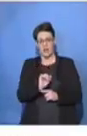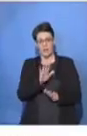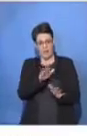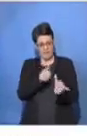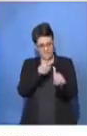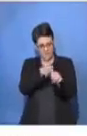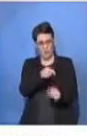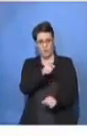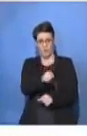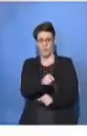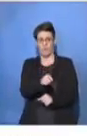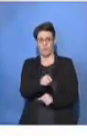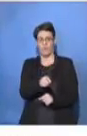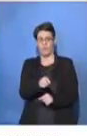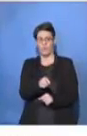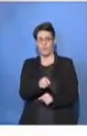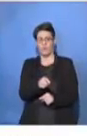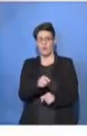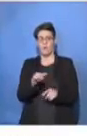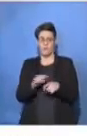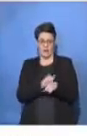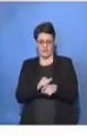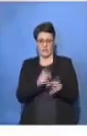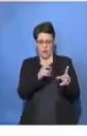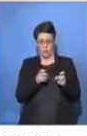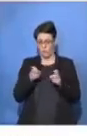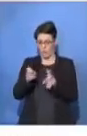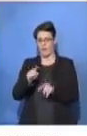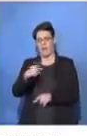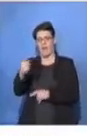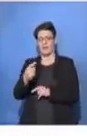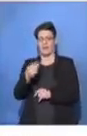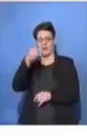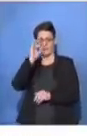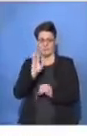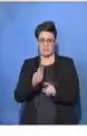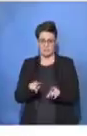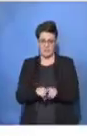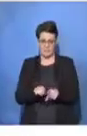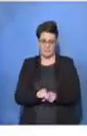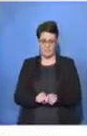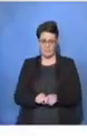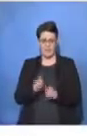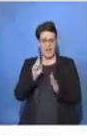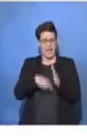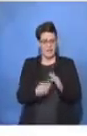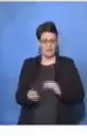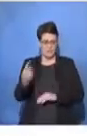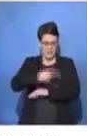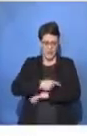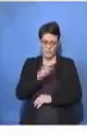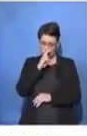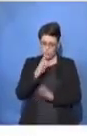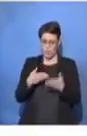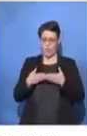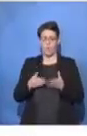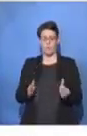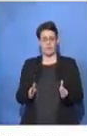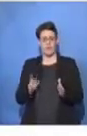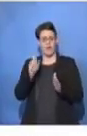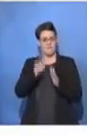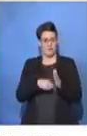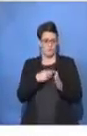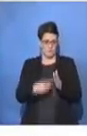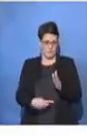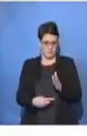emulate this laudable practice. On election day, the mission observed the opening,